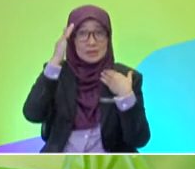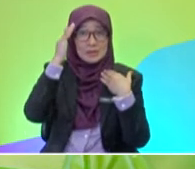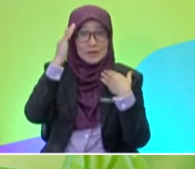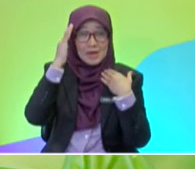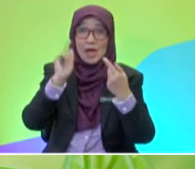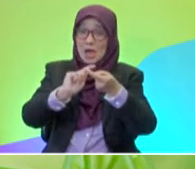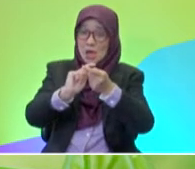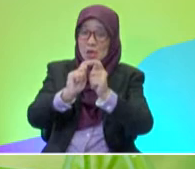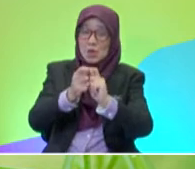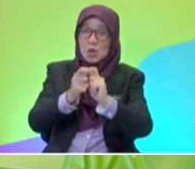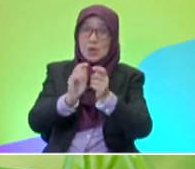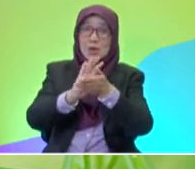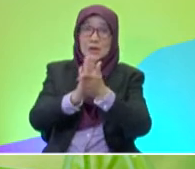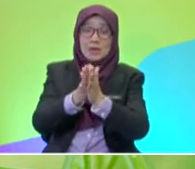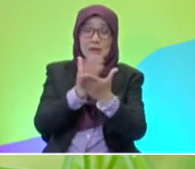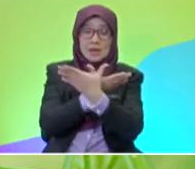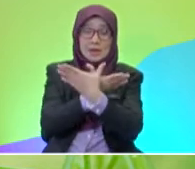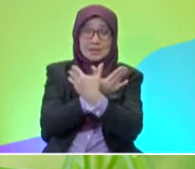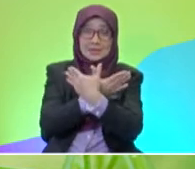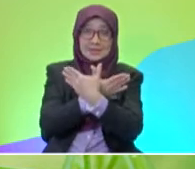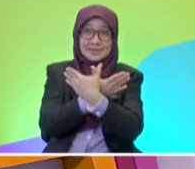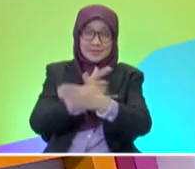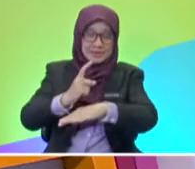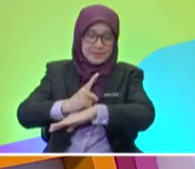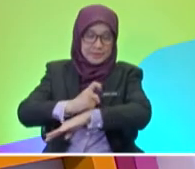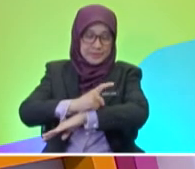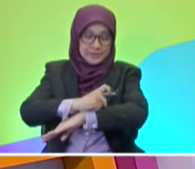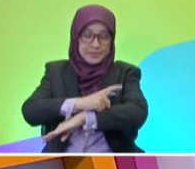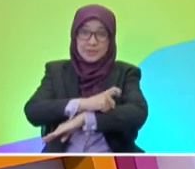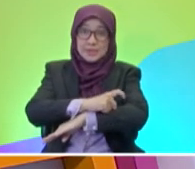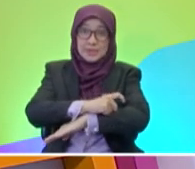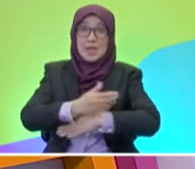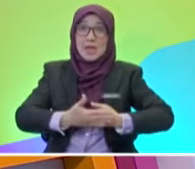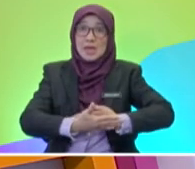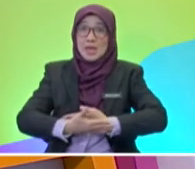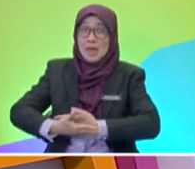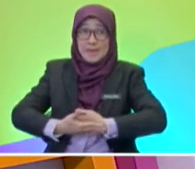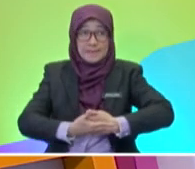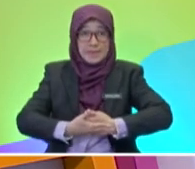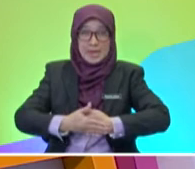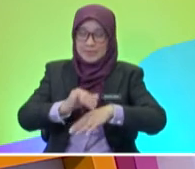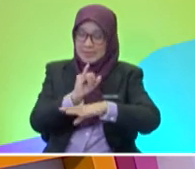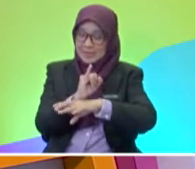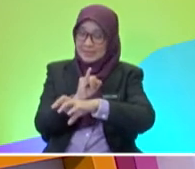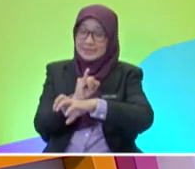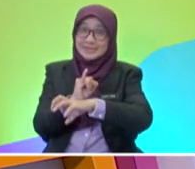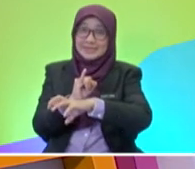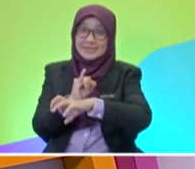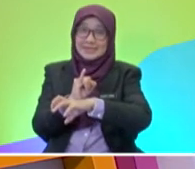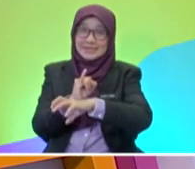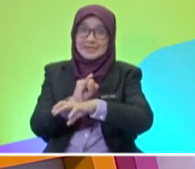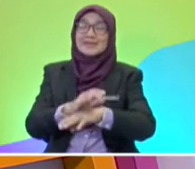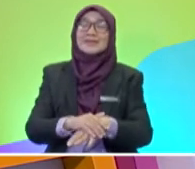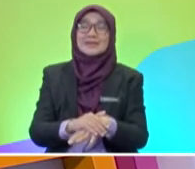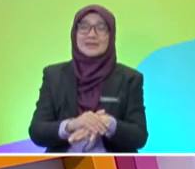Yes, caterpillar is the baby insect. Okay? Oh, it's a baby insect. It's a baby insect. Okay, for this segment, we are going to create